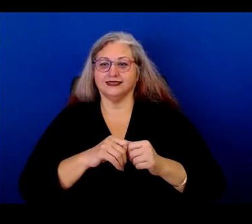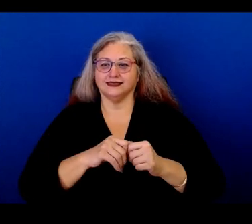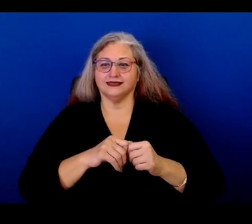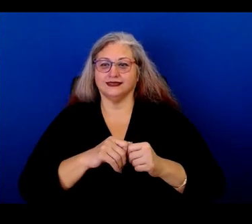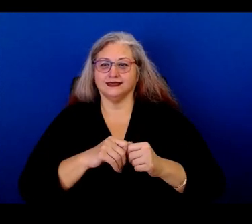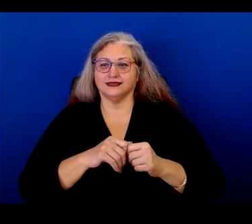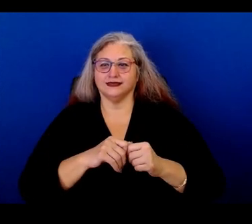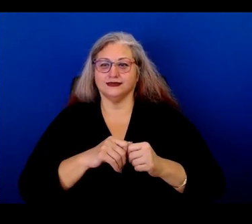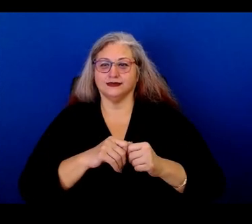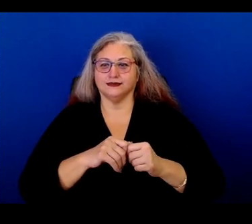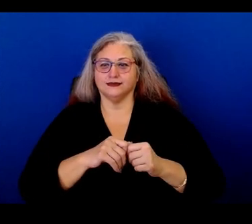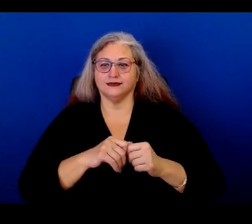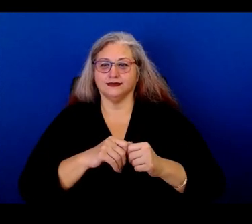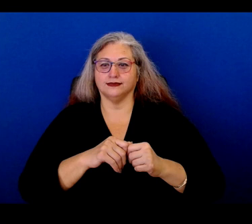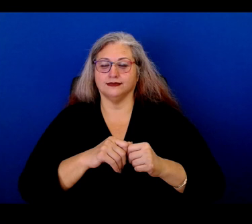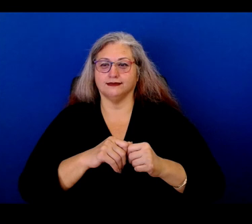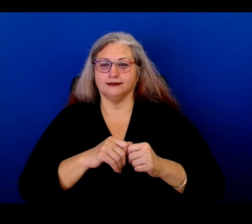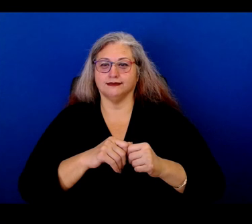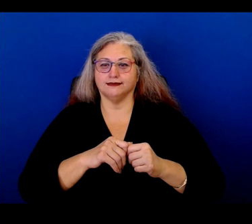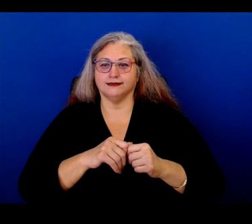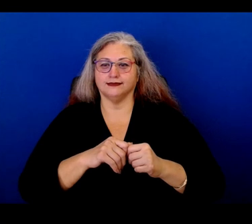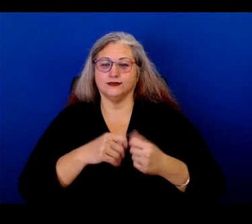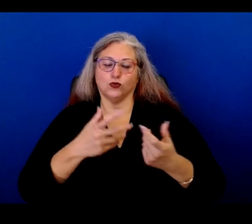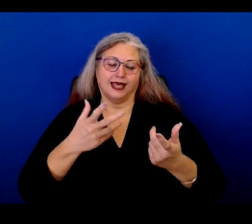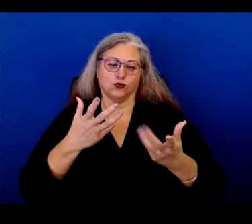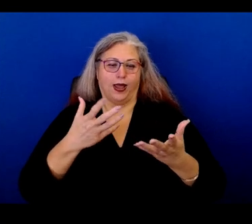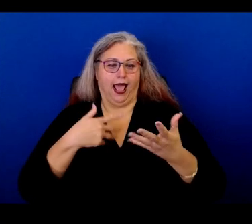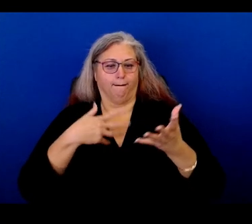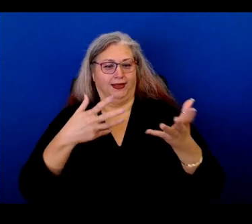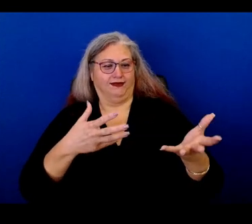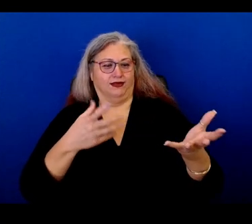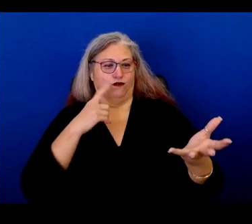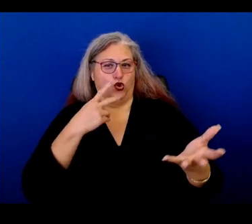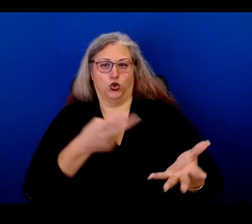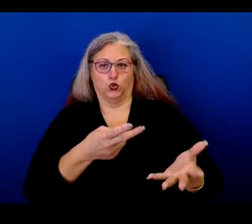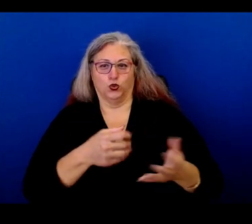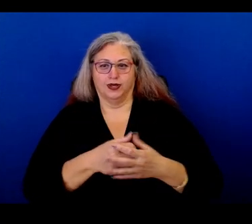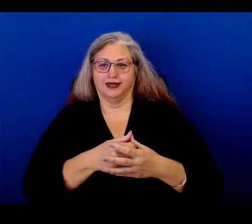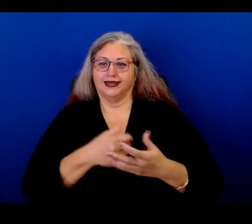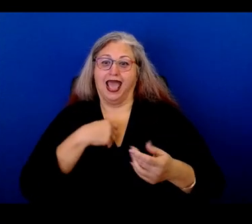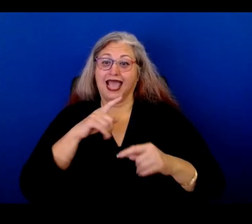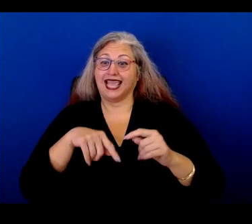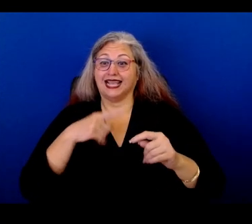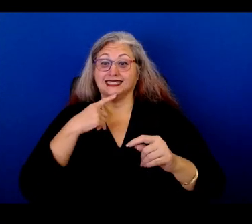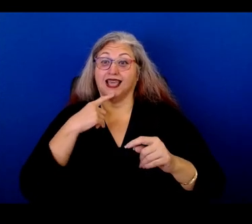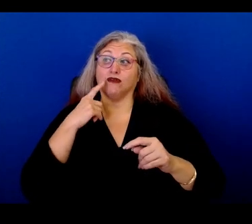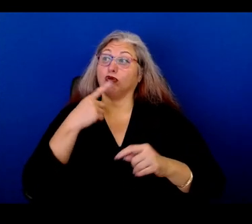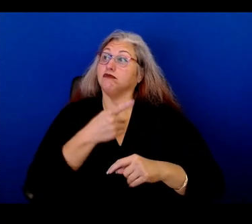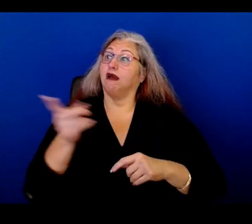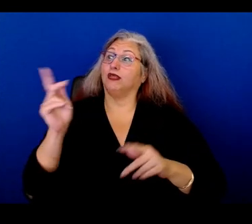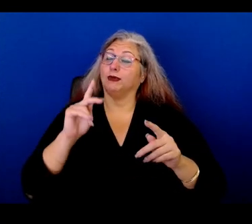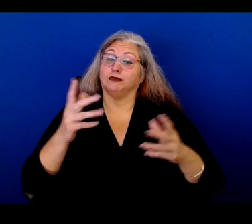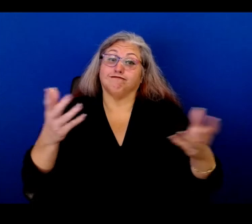so that's what I'm leaving you. I can't say what I'm leaving anyone else, because that bin is